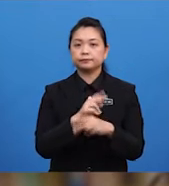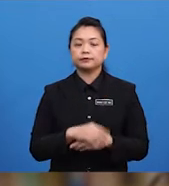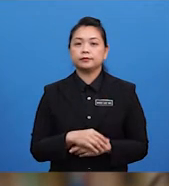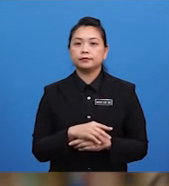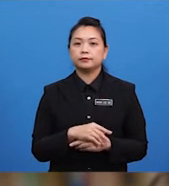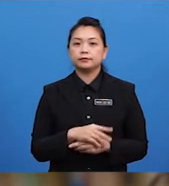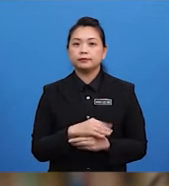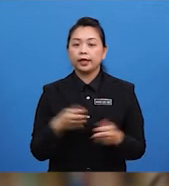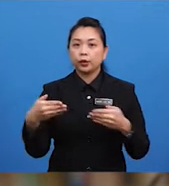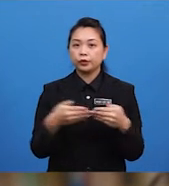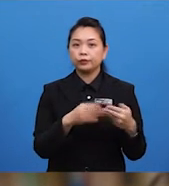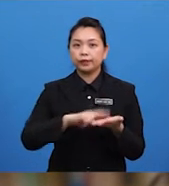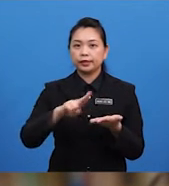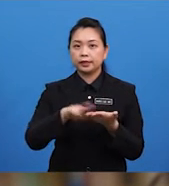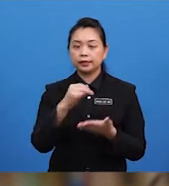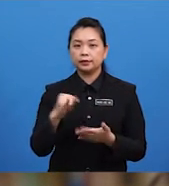reading.